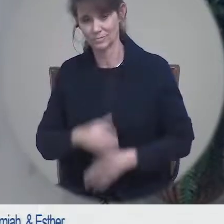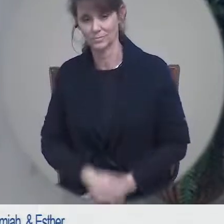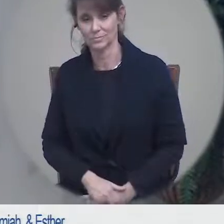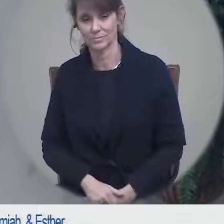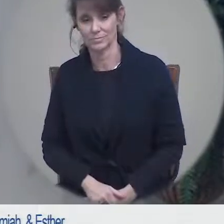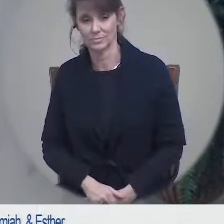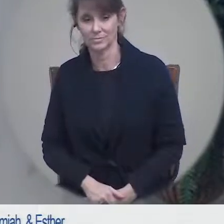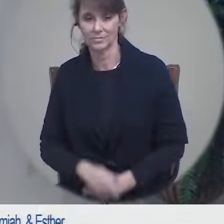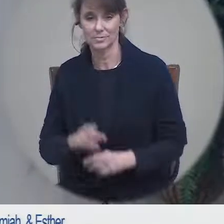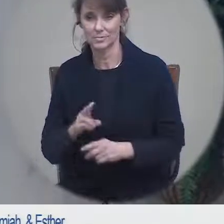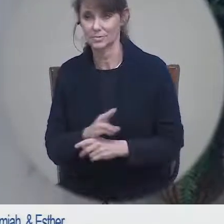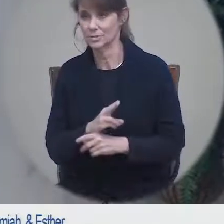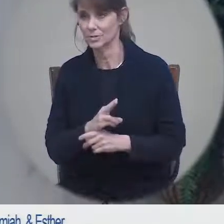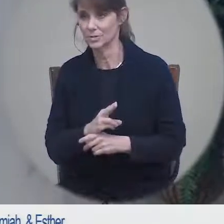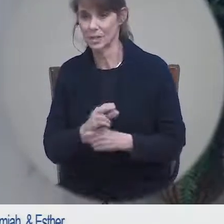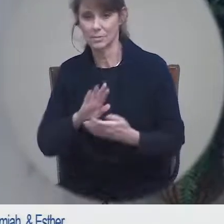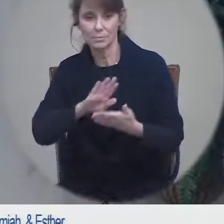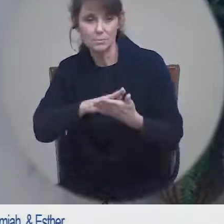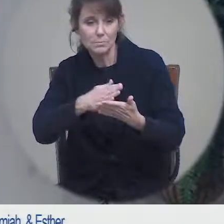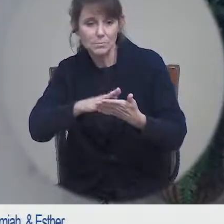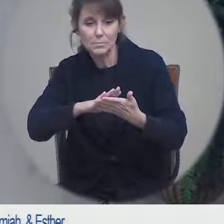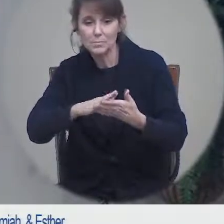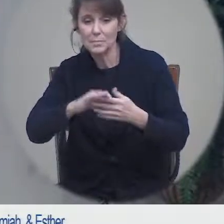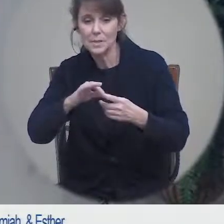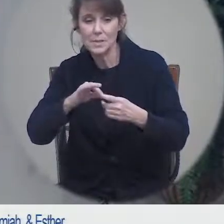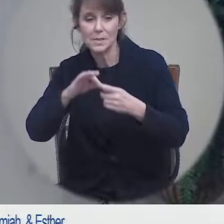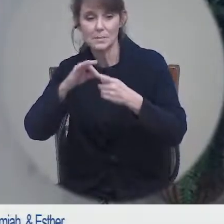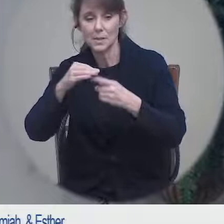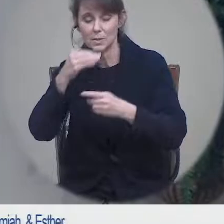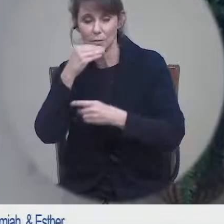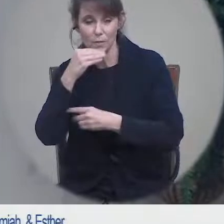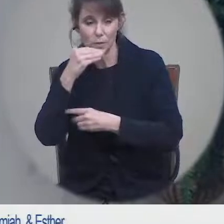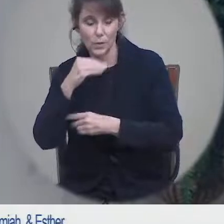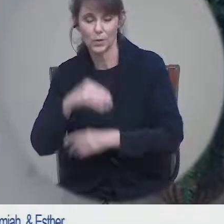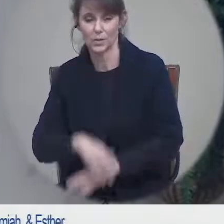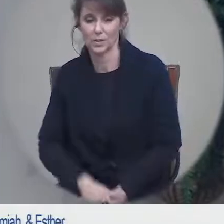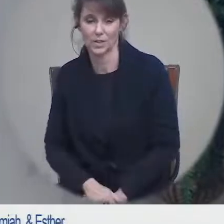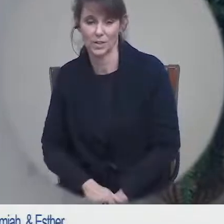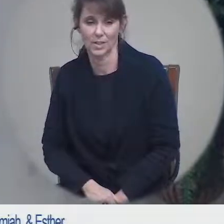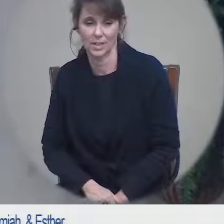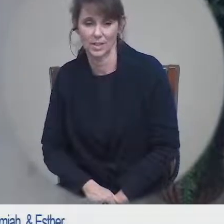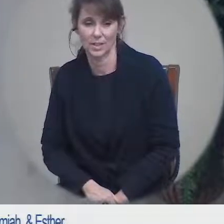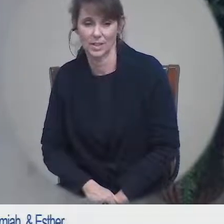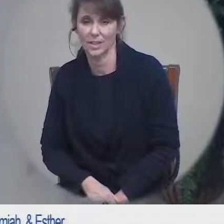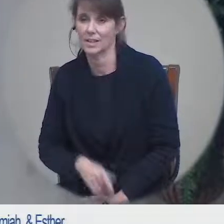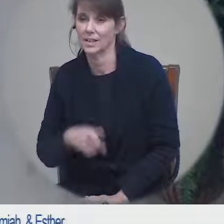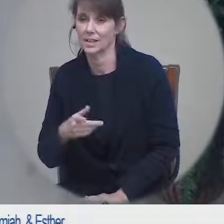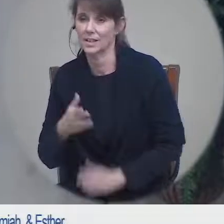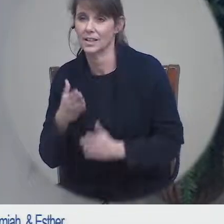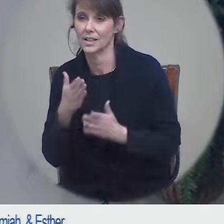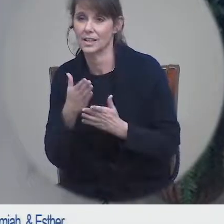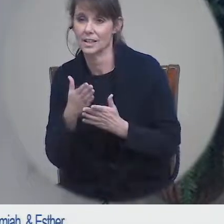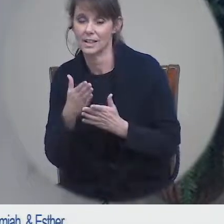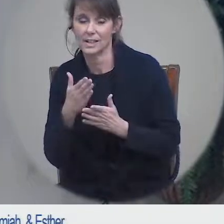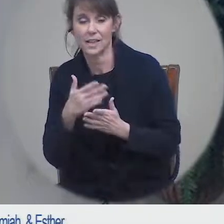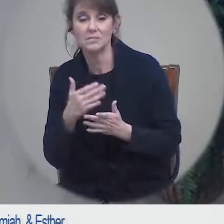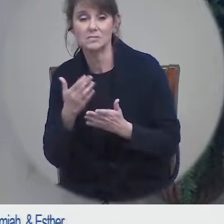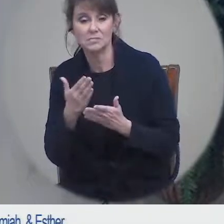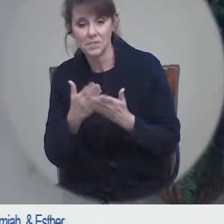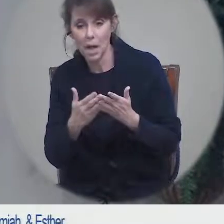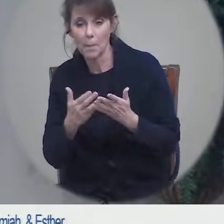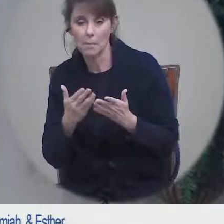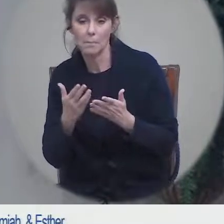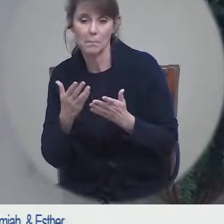special pastries they would eat that were often called Haman's ears. And even some places there's mandatory drinking. There's